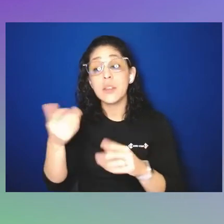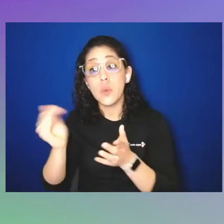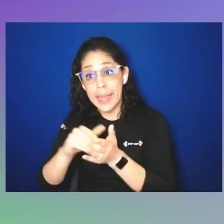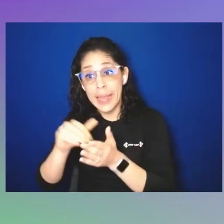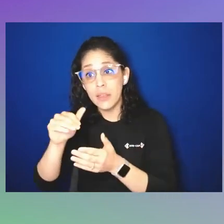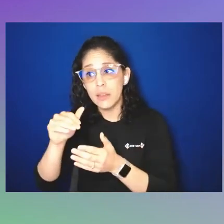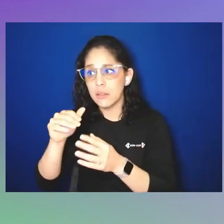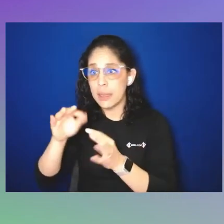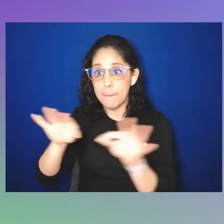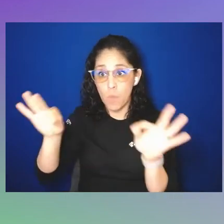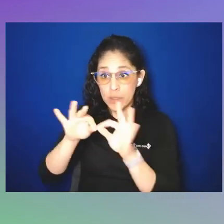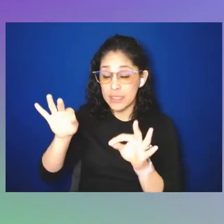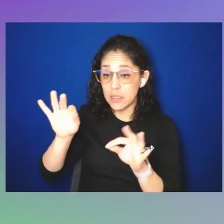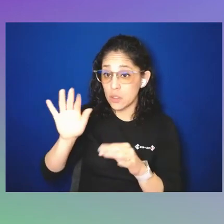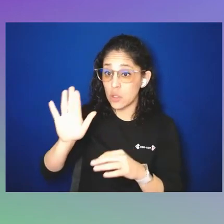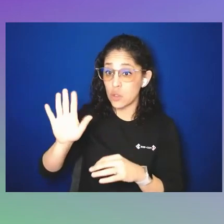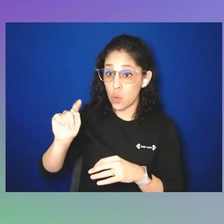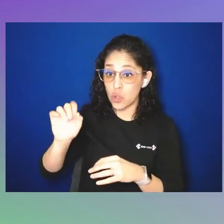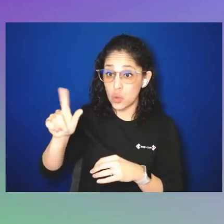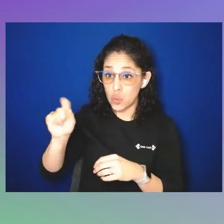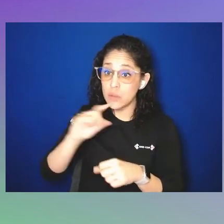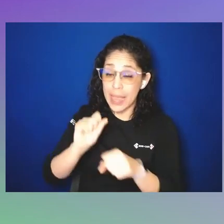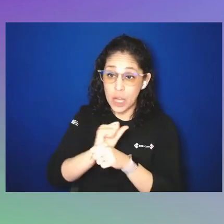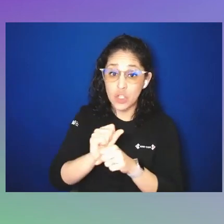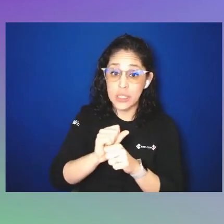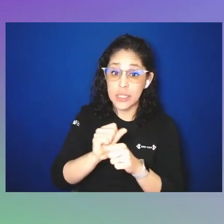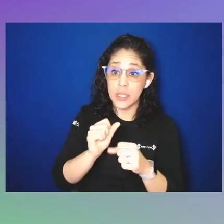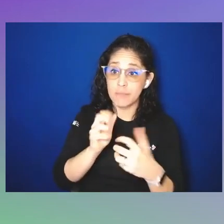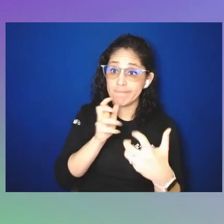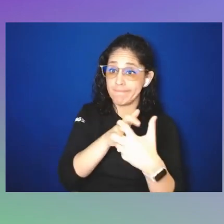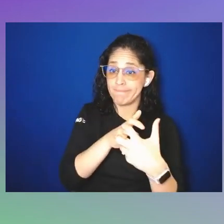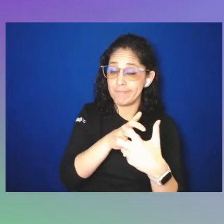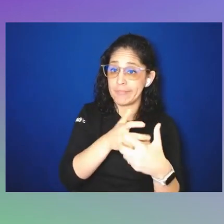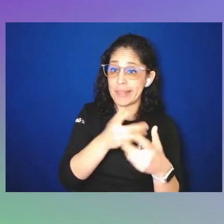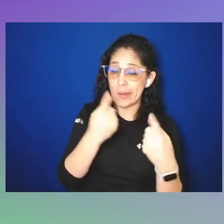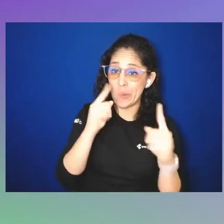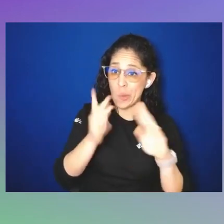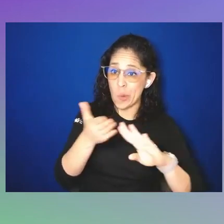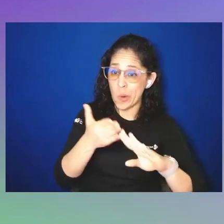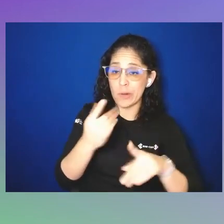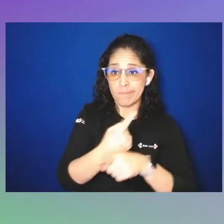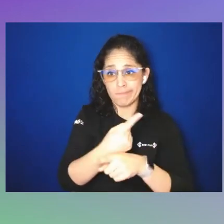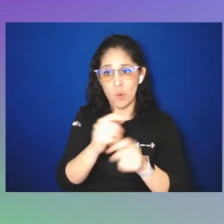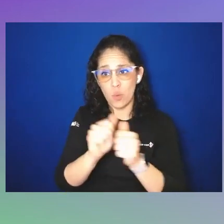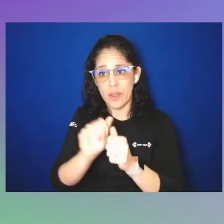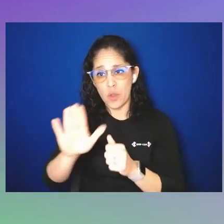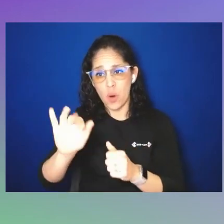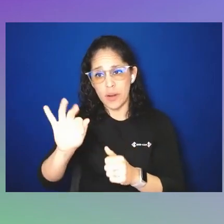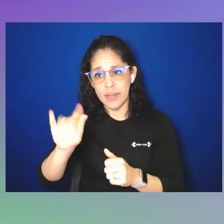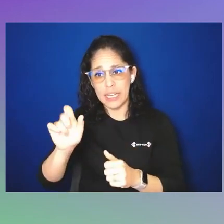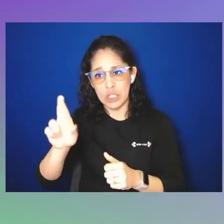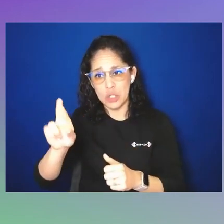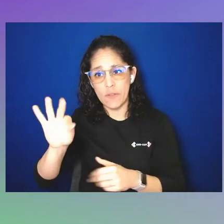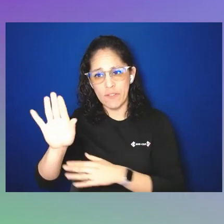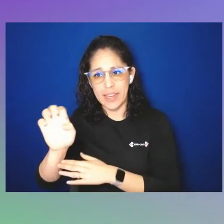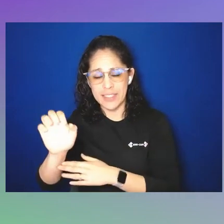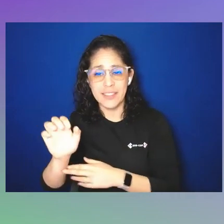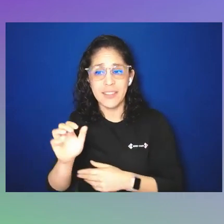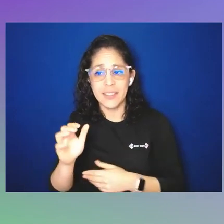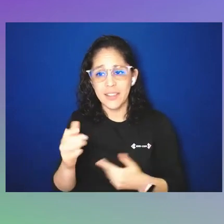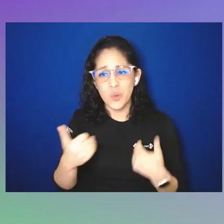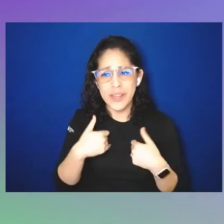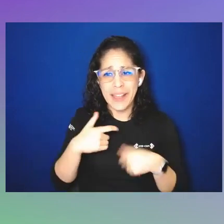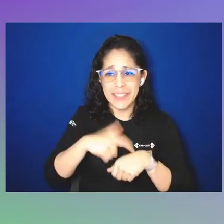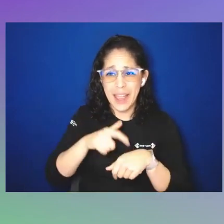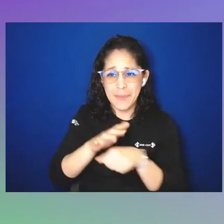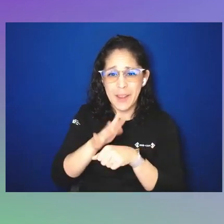interface. Leave everything else up to the user of those tools. Fantastic. I think we've got time for one more